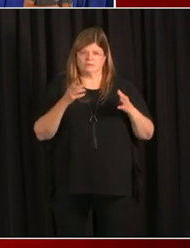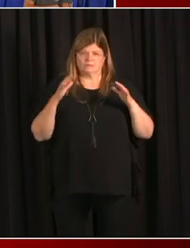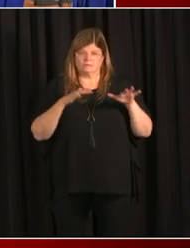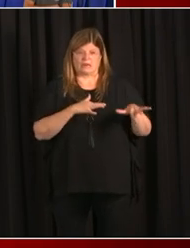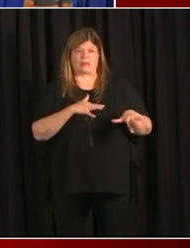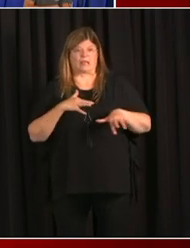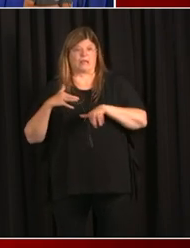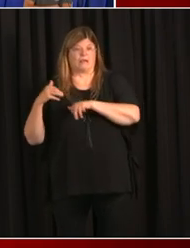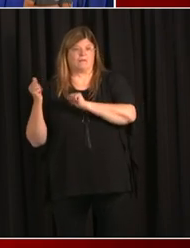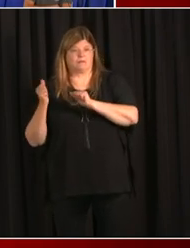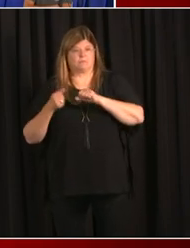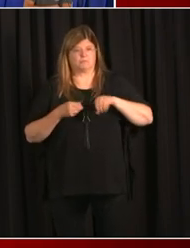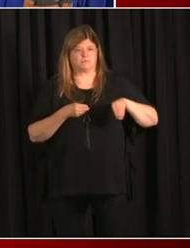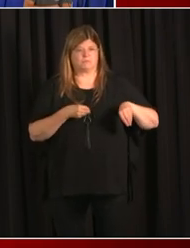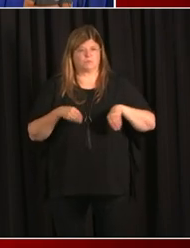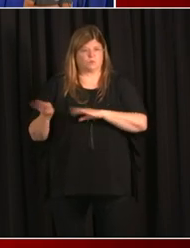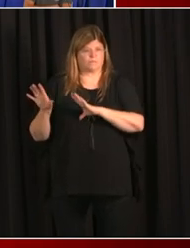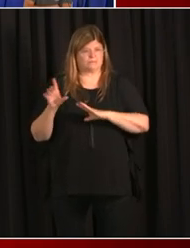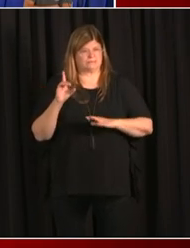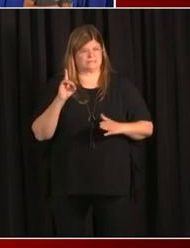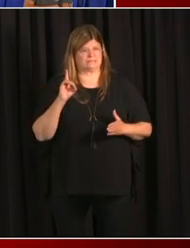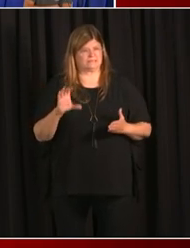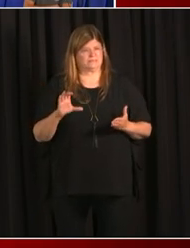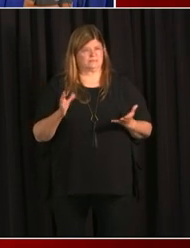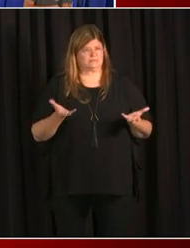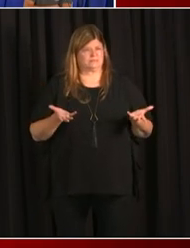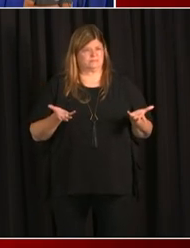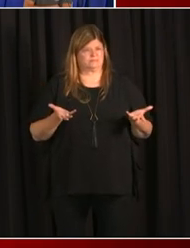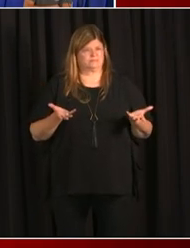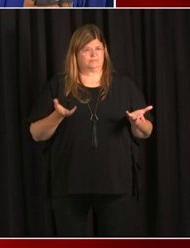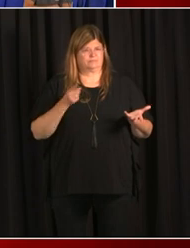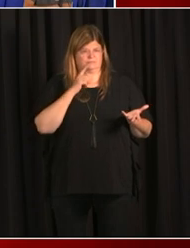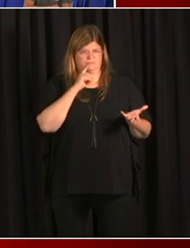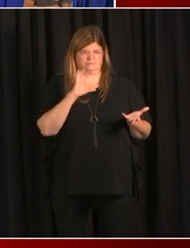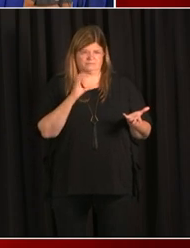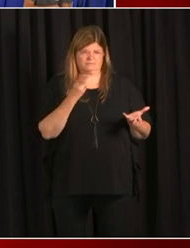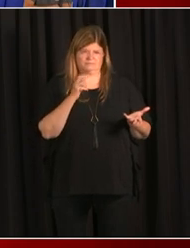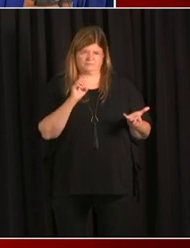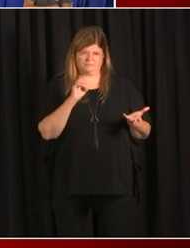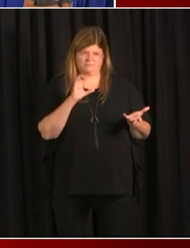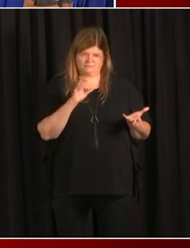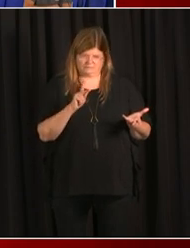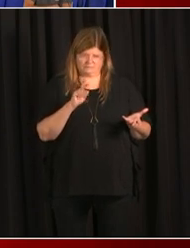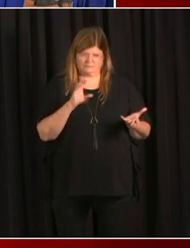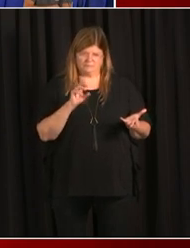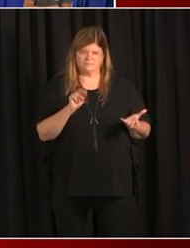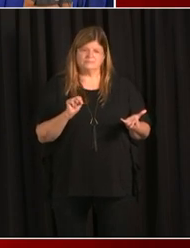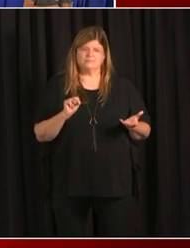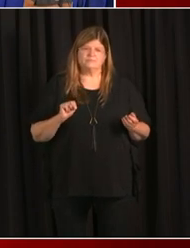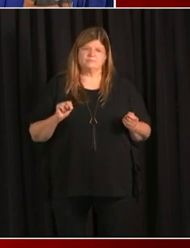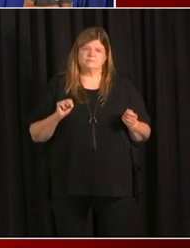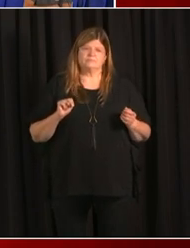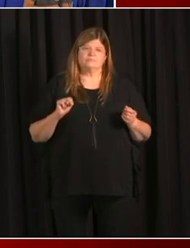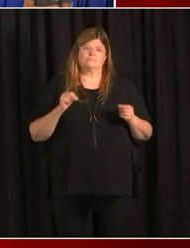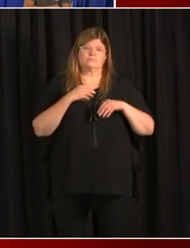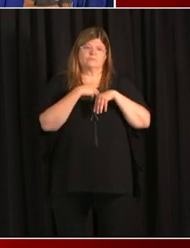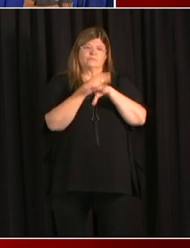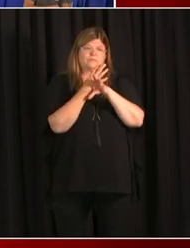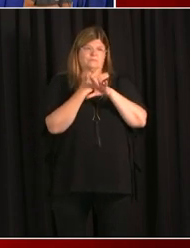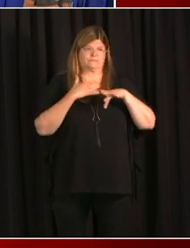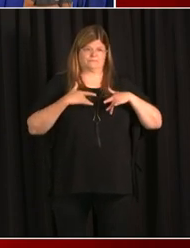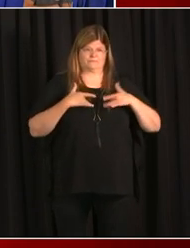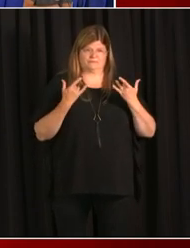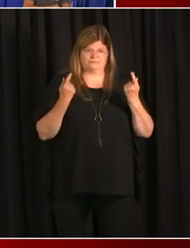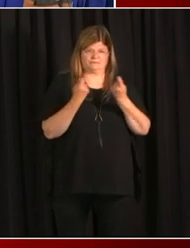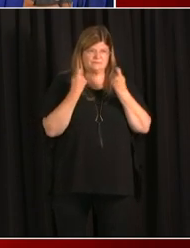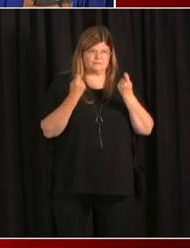in droves, and then finally the Chuck Brown virtual festival this weekend.